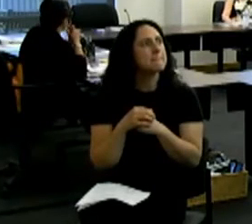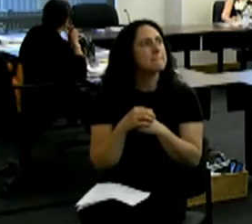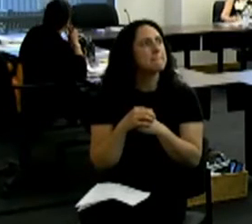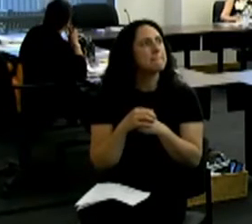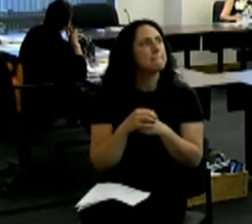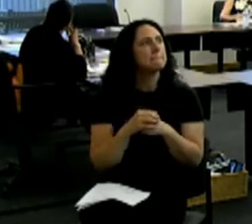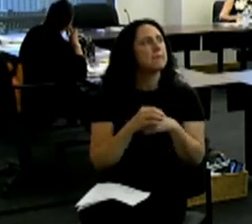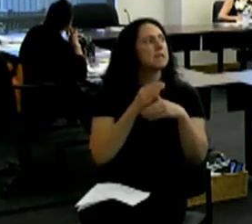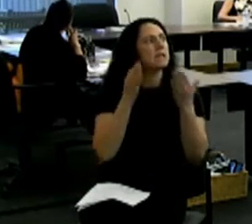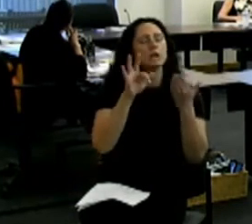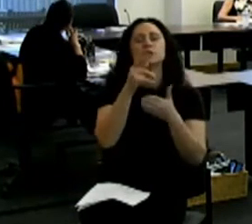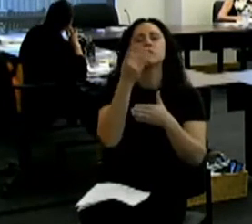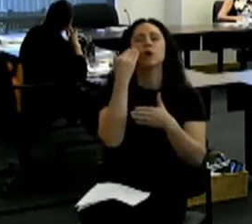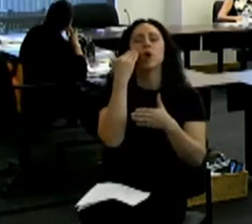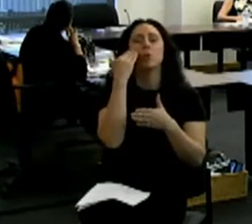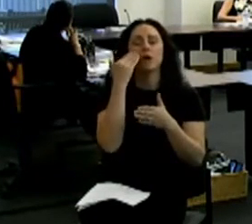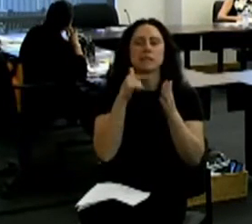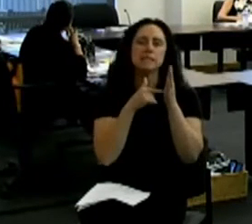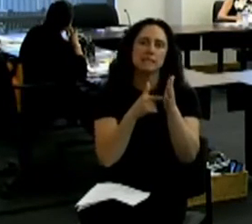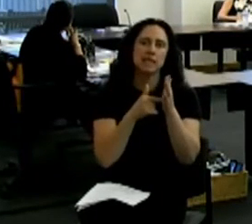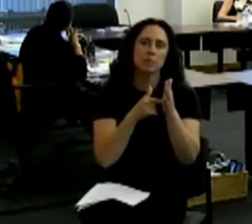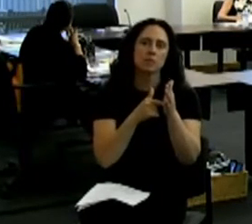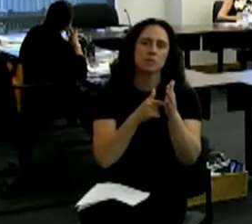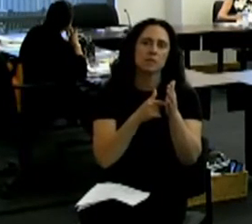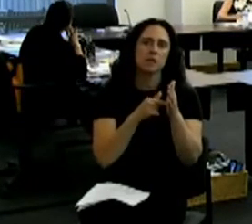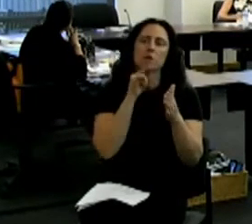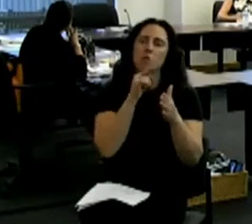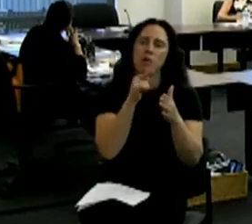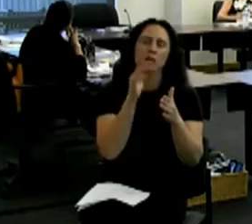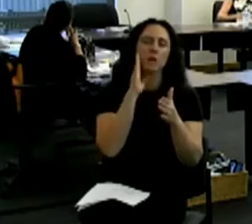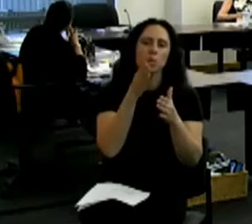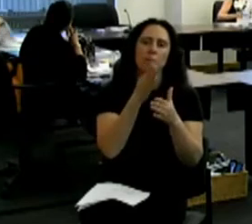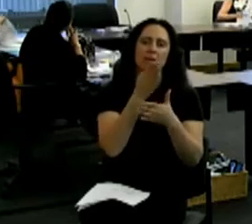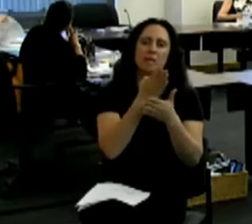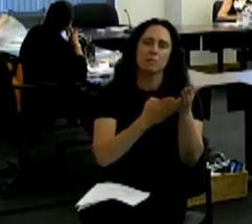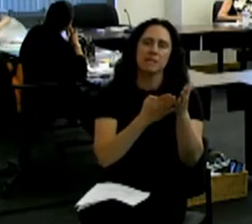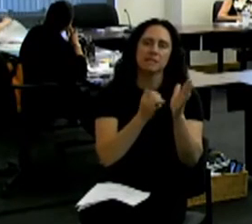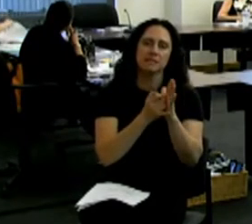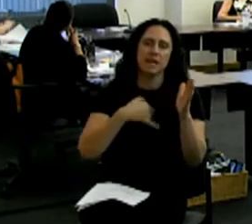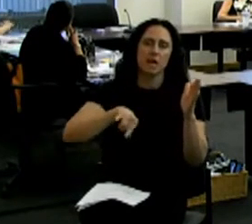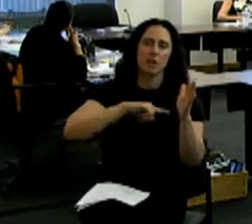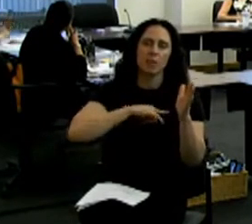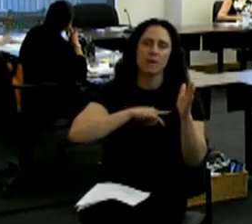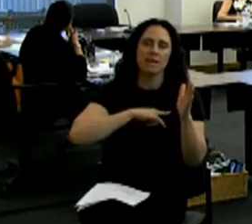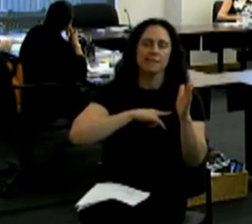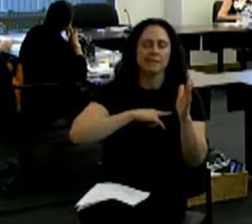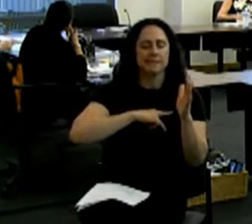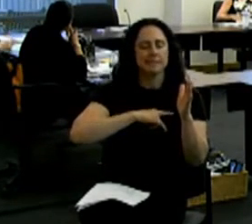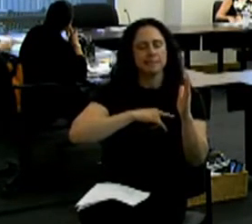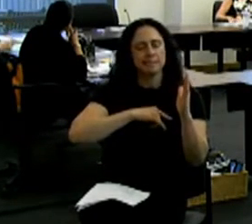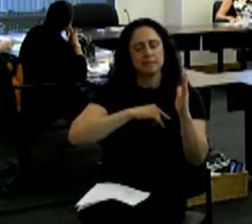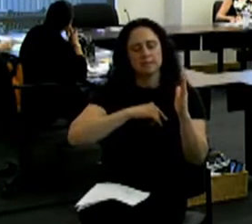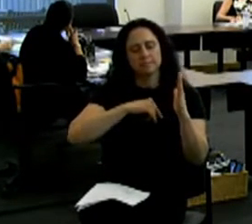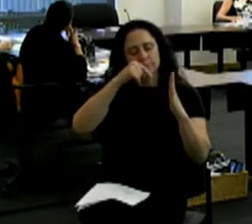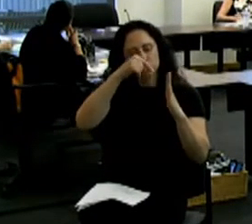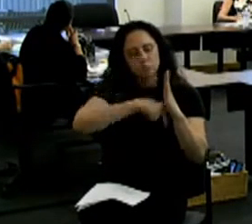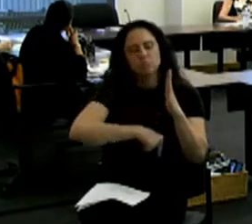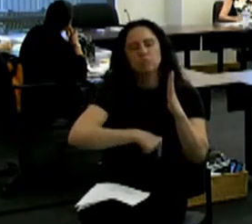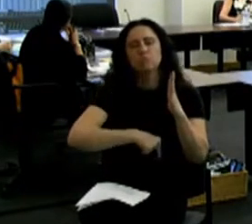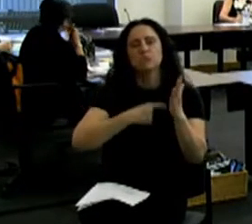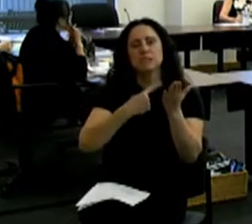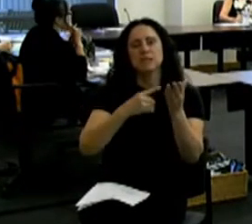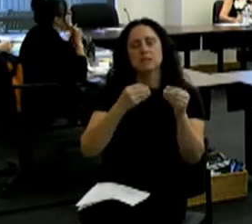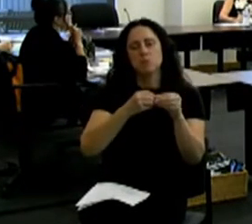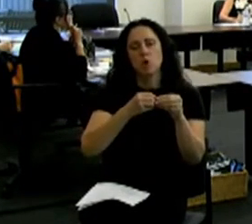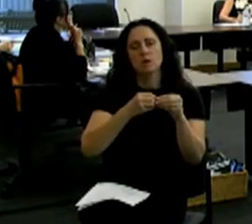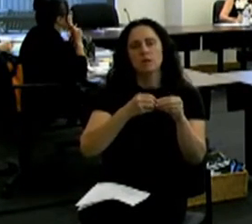So here's a couple of awareness examples, and these are really going to be the pieces that we take a little deeper dive in. I know there were some